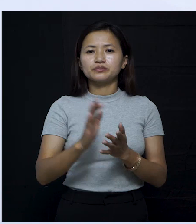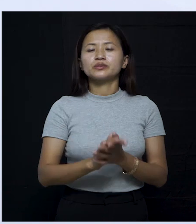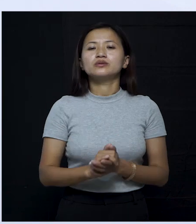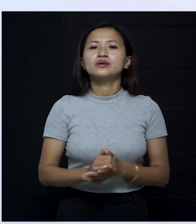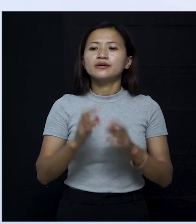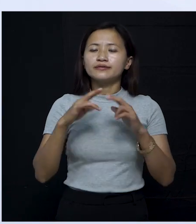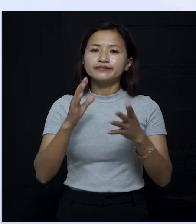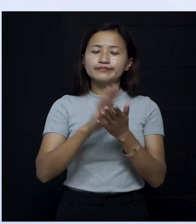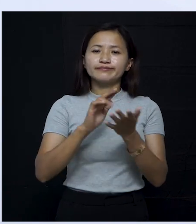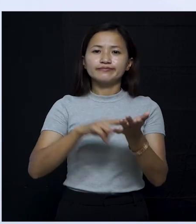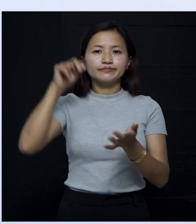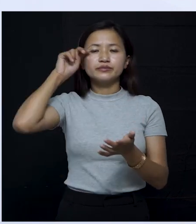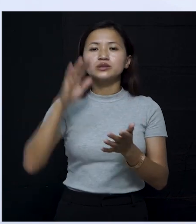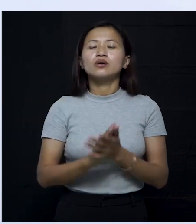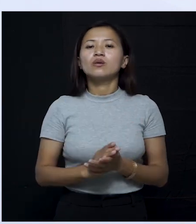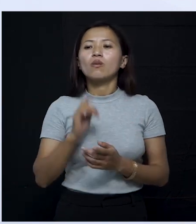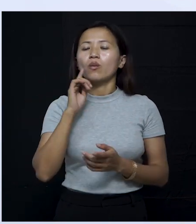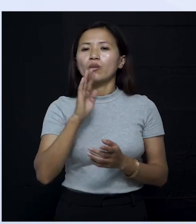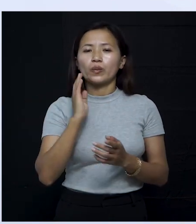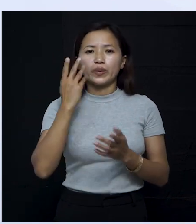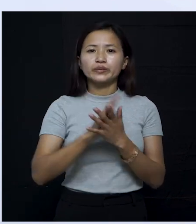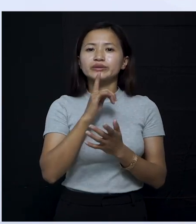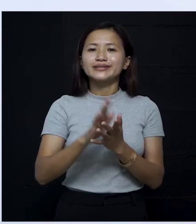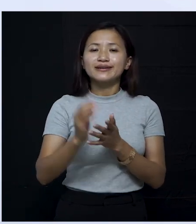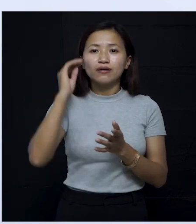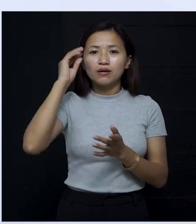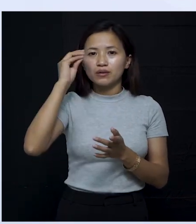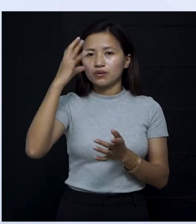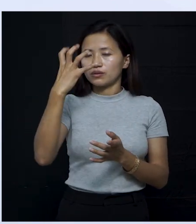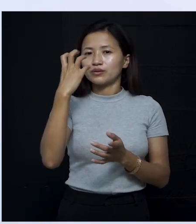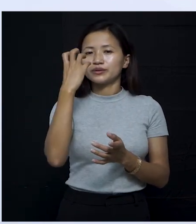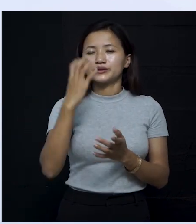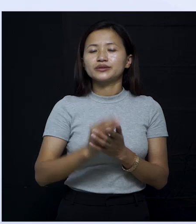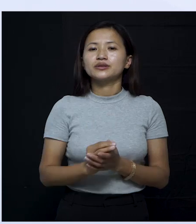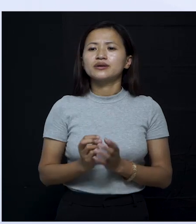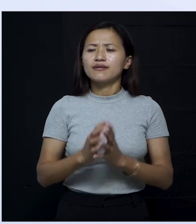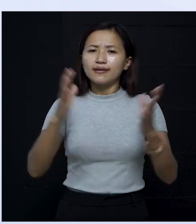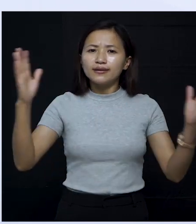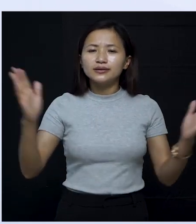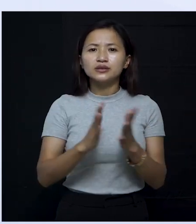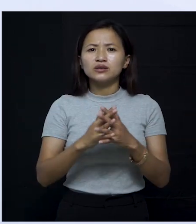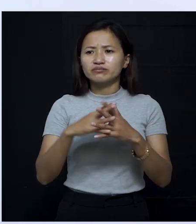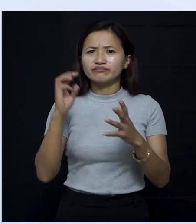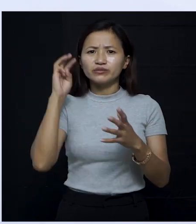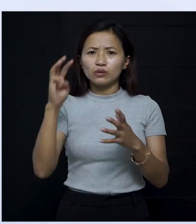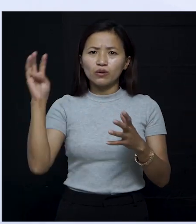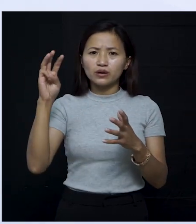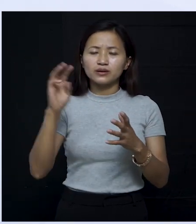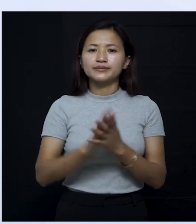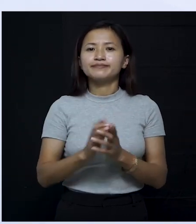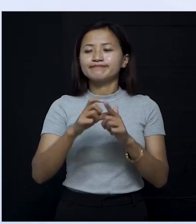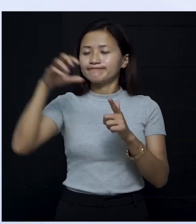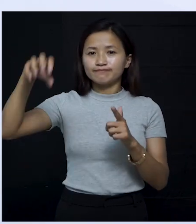of Nagaland. And when we say orange, you all know that you will find this plenty in Wokha district, if I'm not wrong,